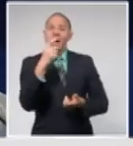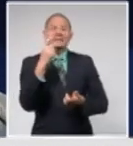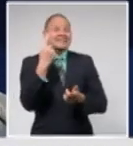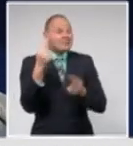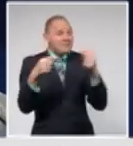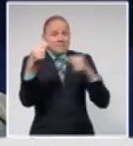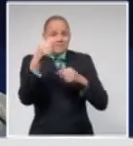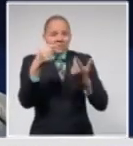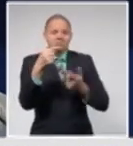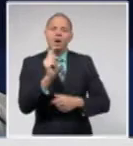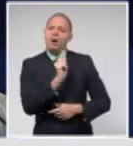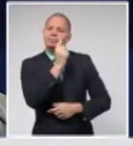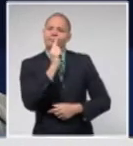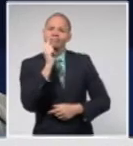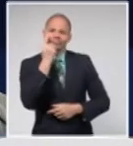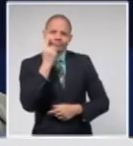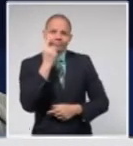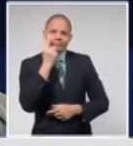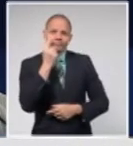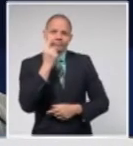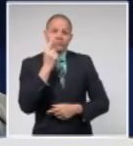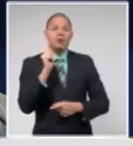778 in Hermanos Amejeiras Hospital,